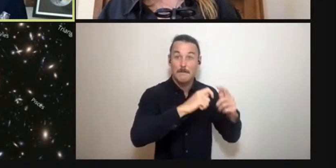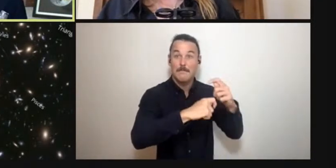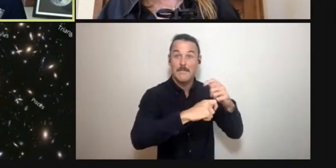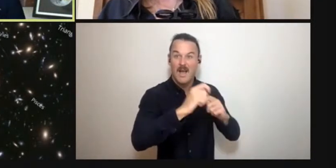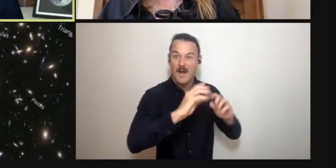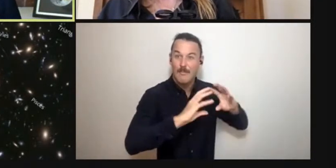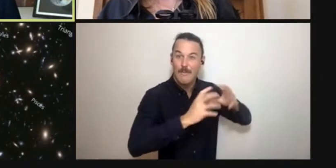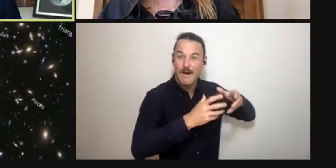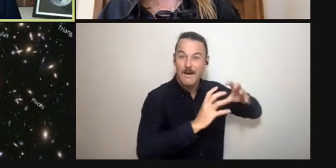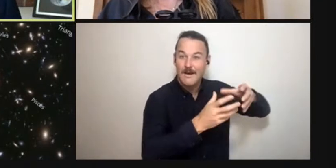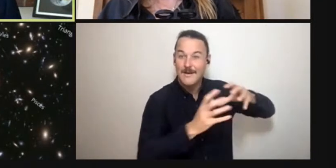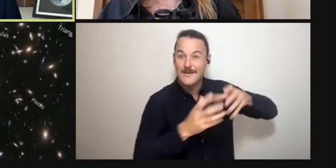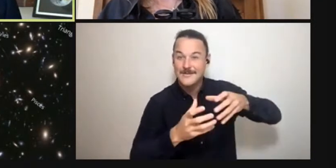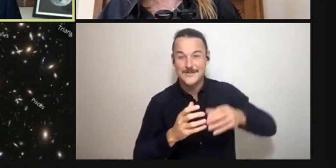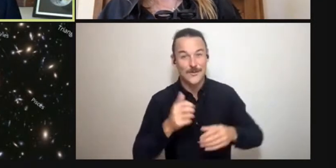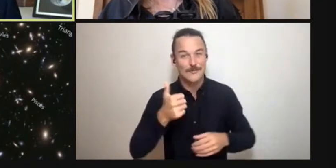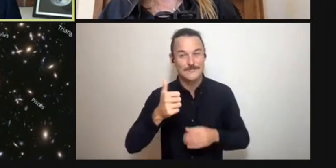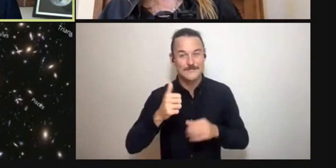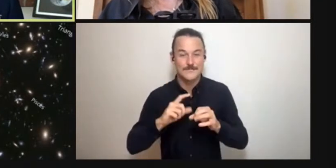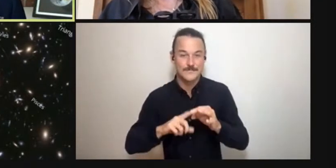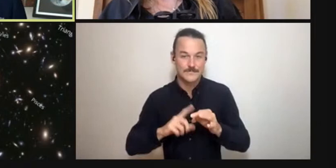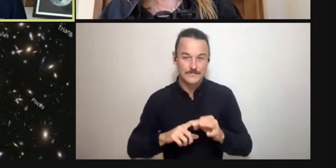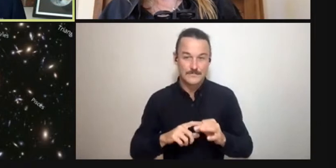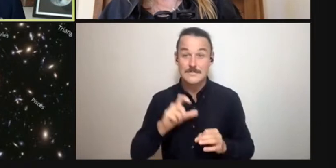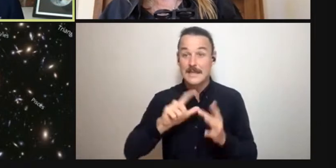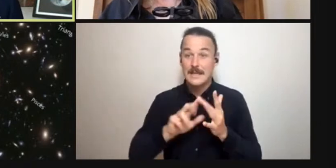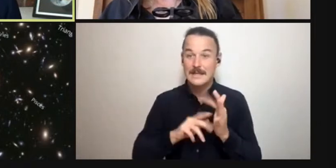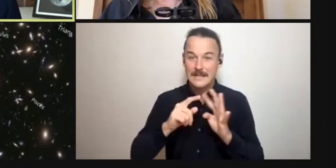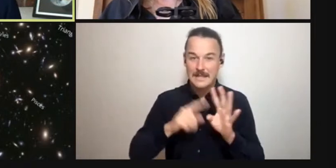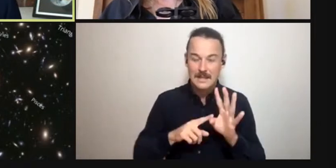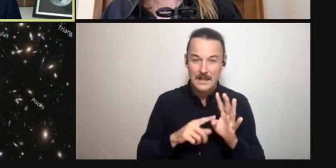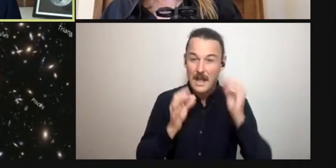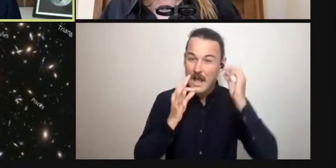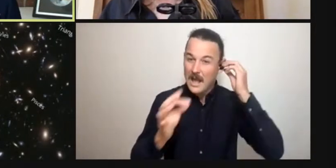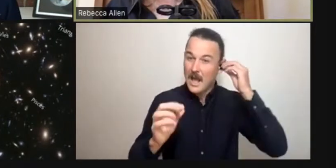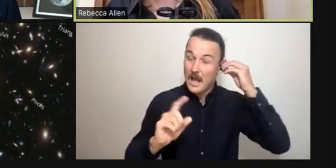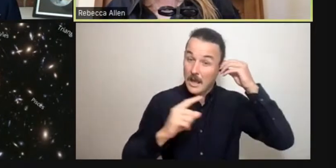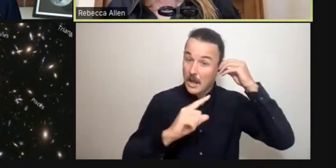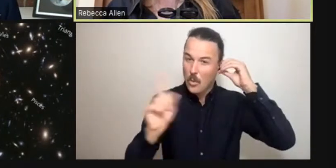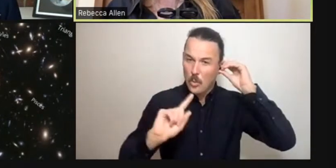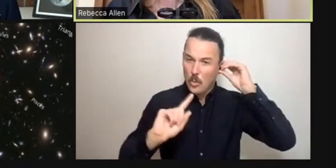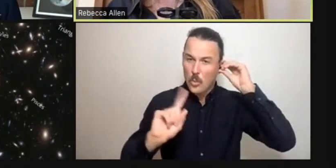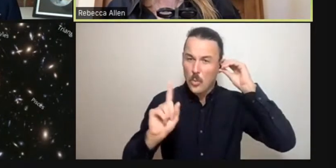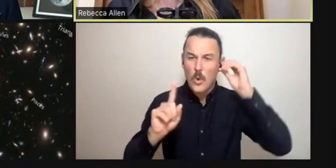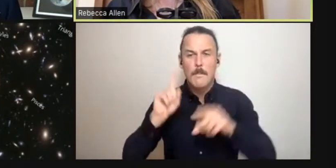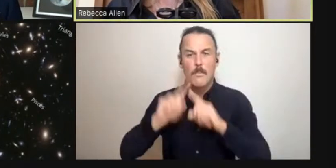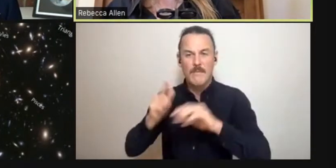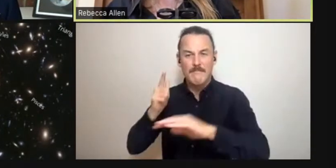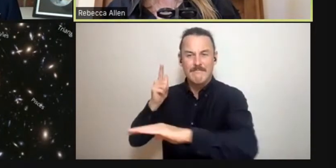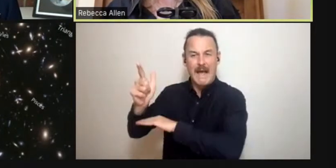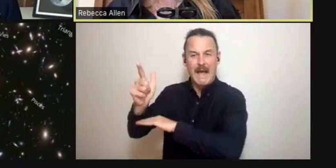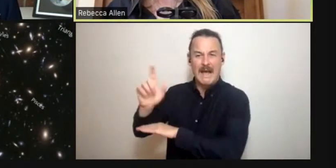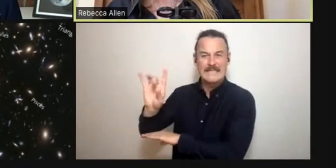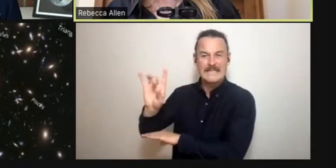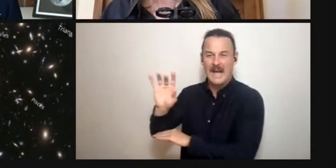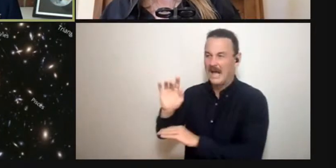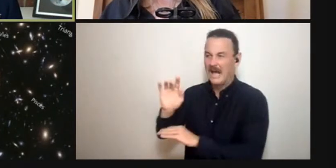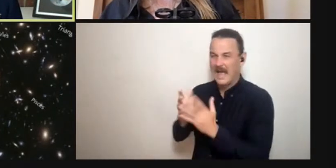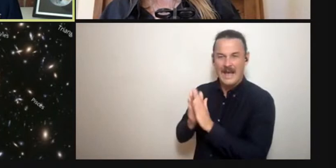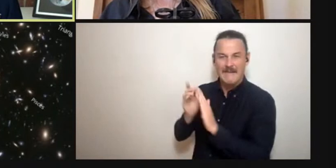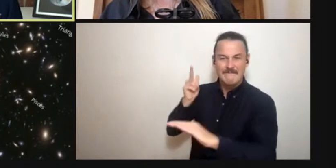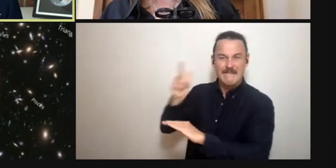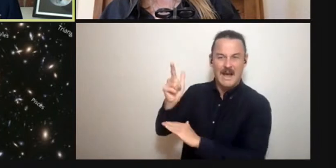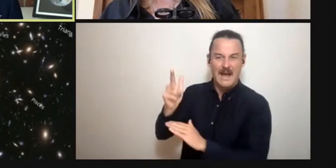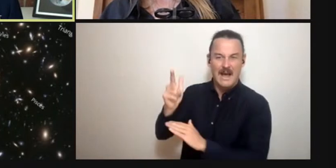"What is our universe's most distant star? And if you could travel the speed of light, how long would it take to get there?" Look, I might jump on